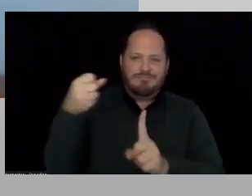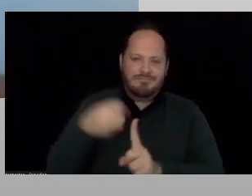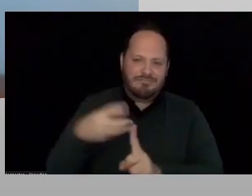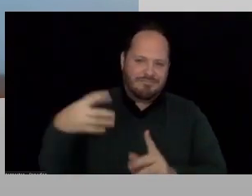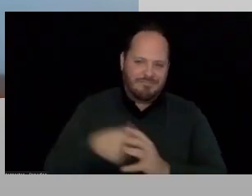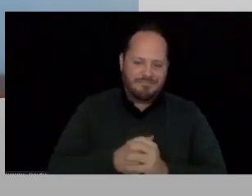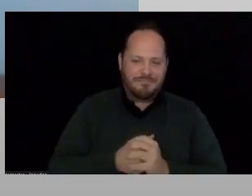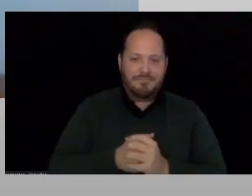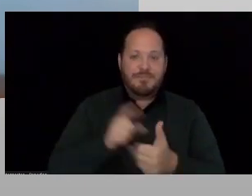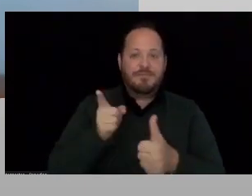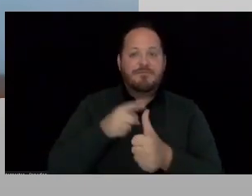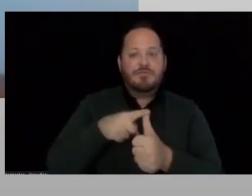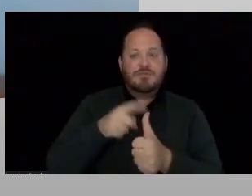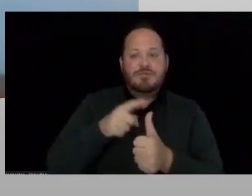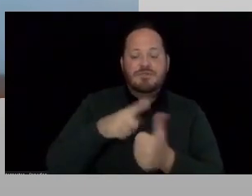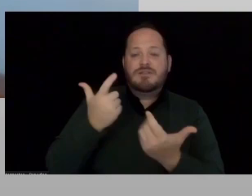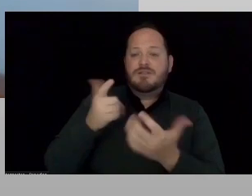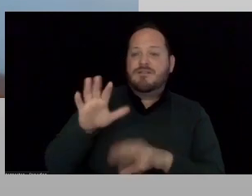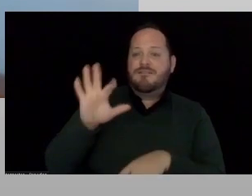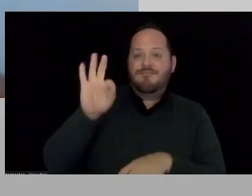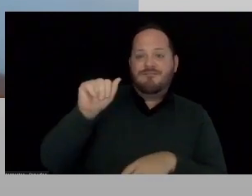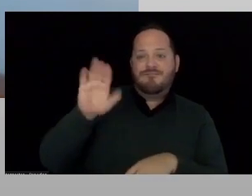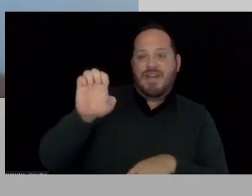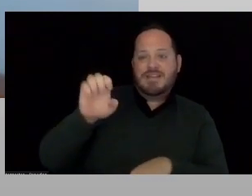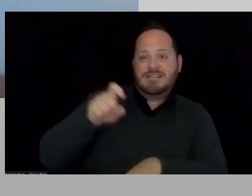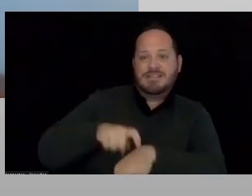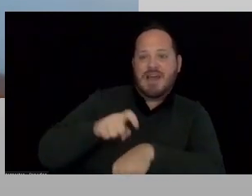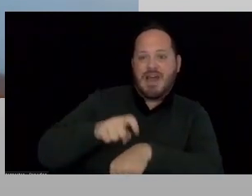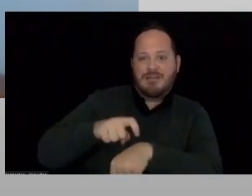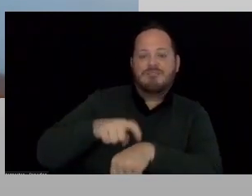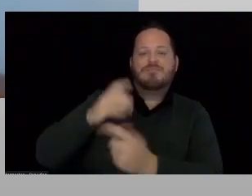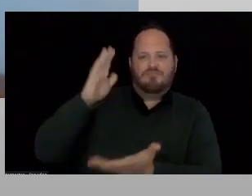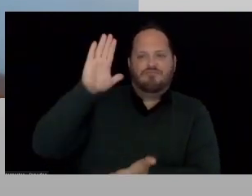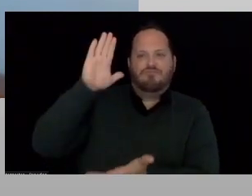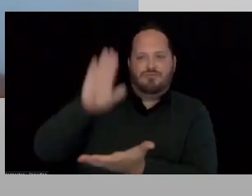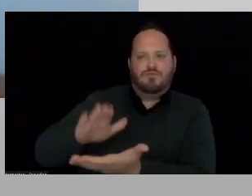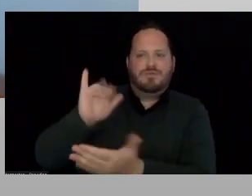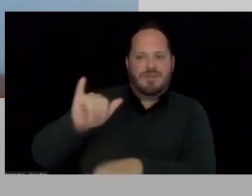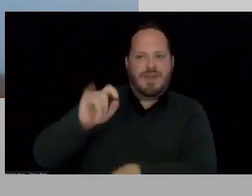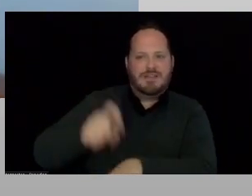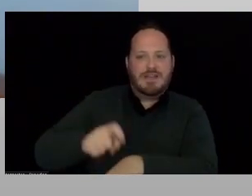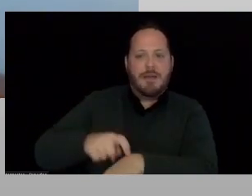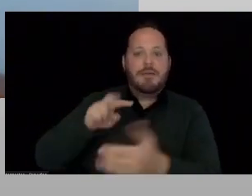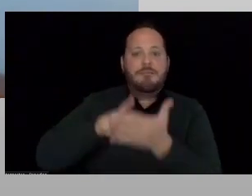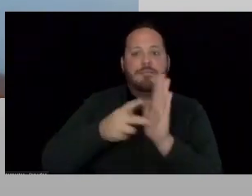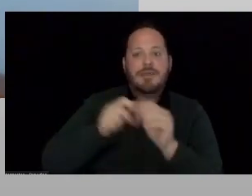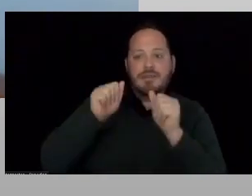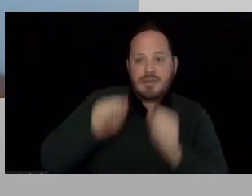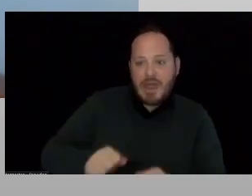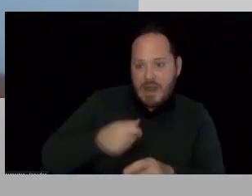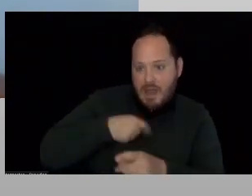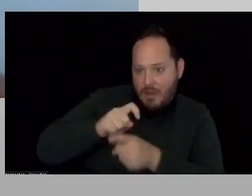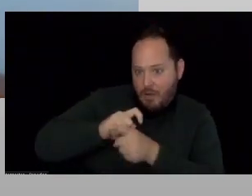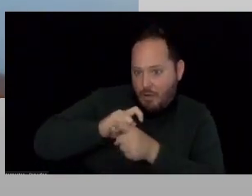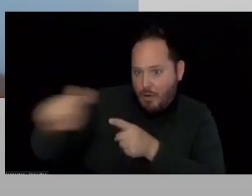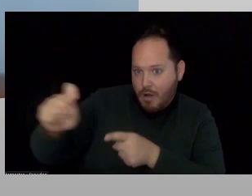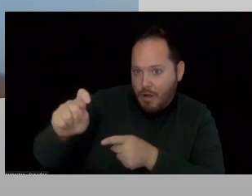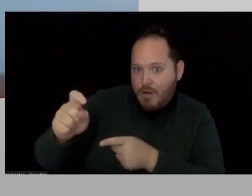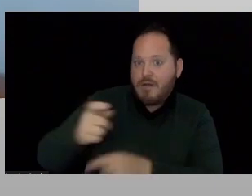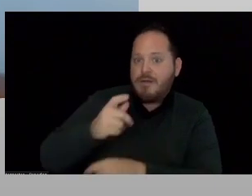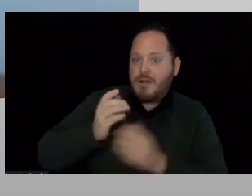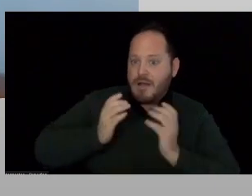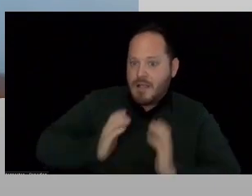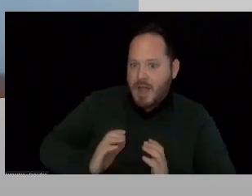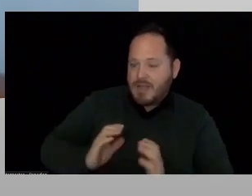it's to reduce client FaceTime whenever you can. So if you can call your client and give a medication reminder, if you cook for your client, can you